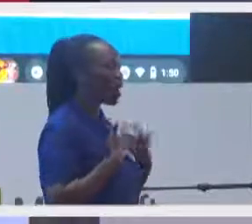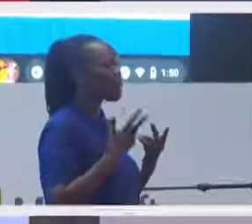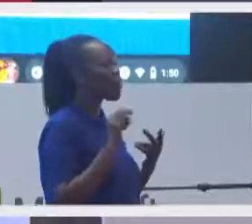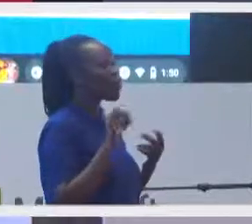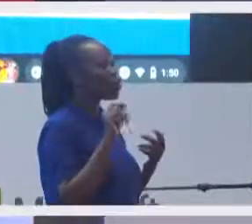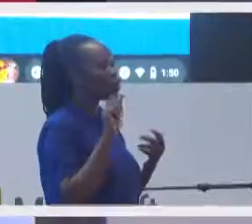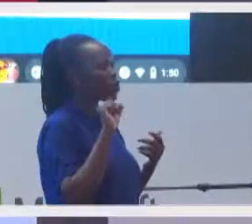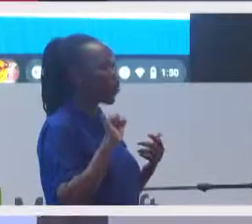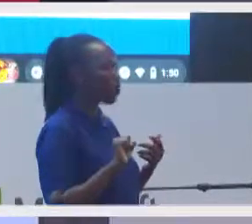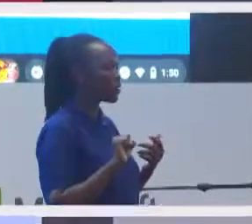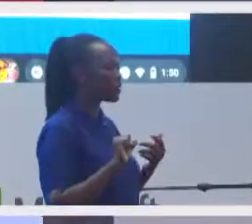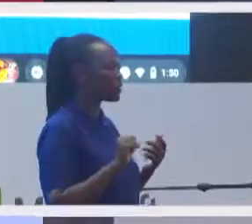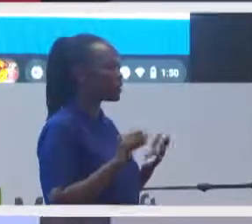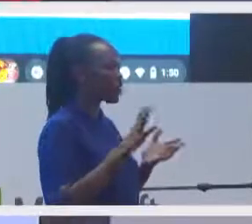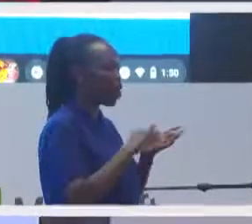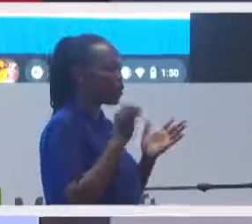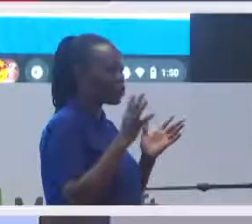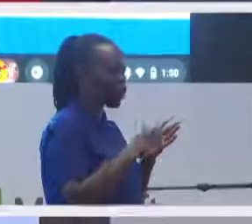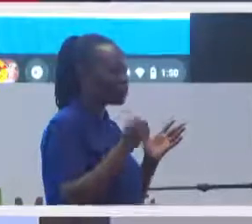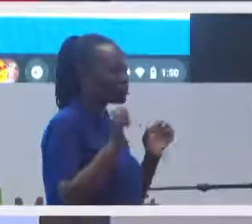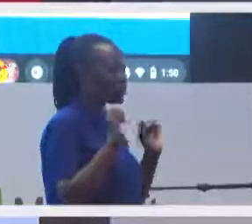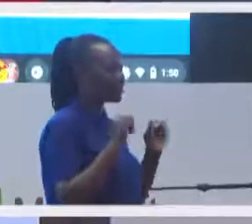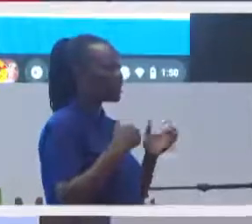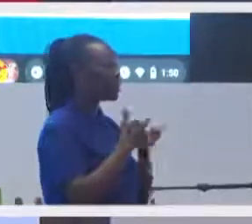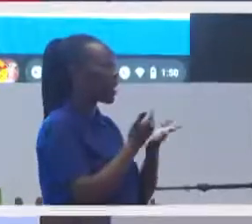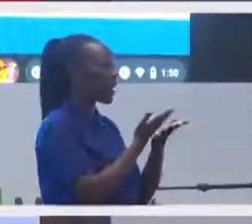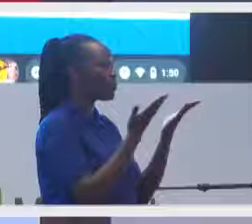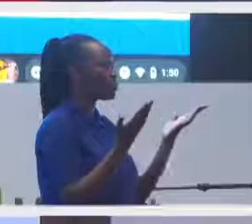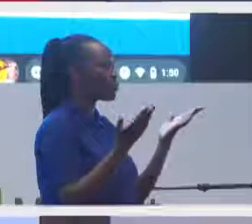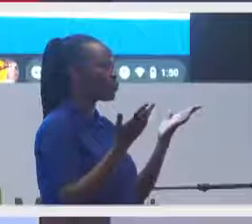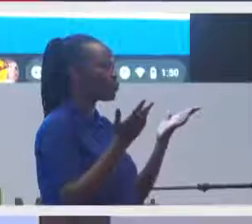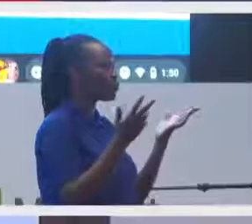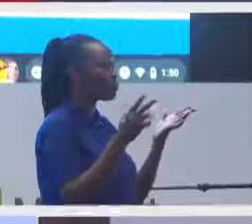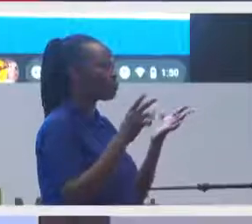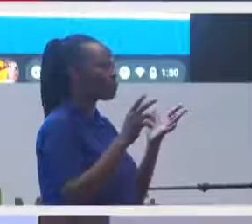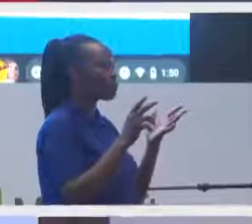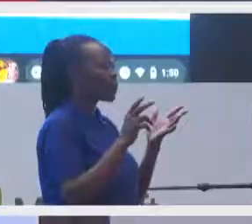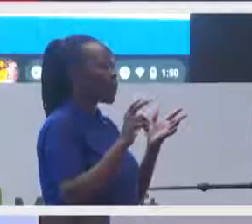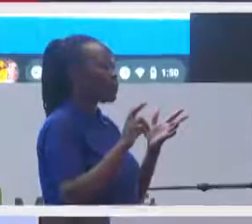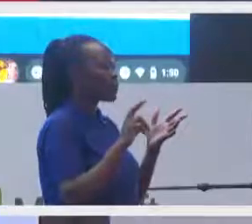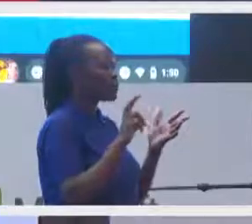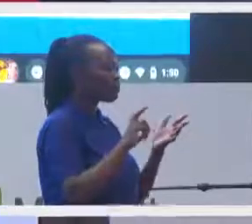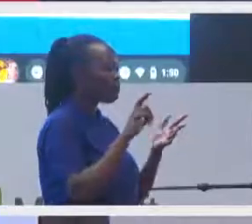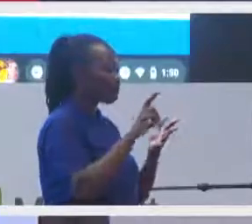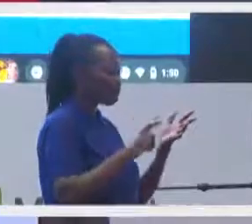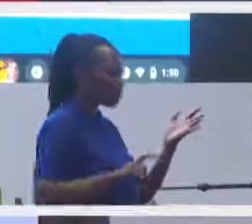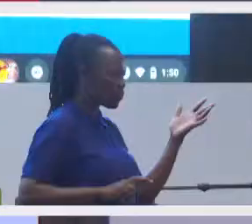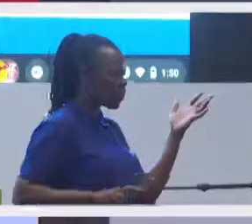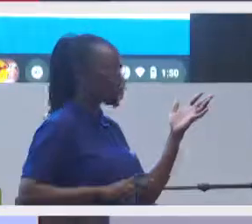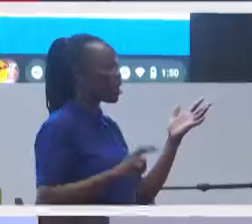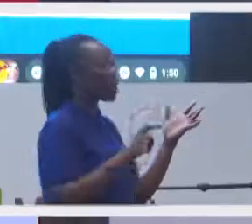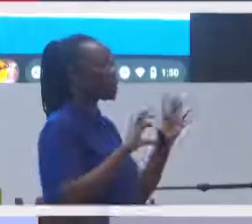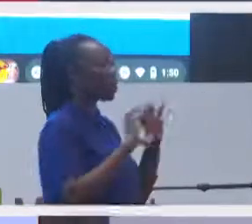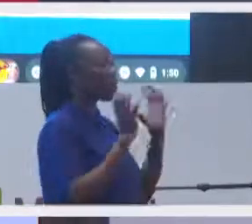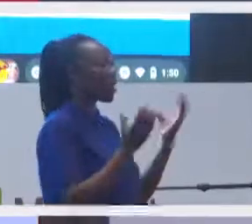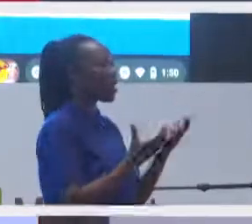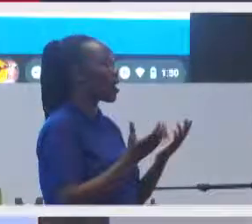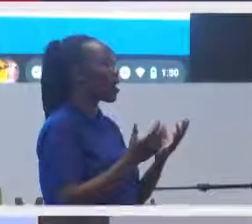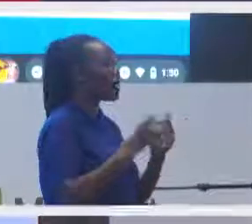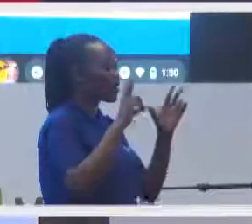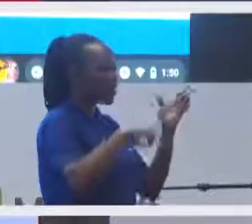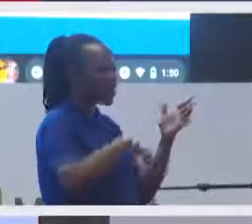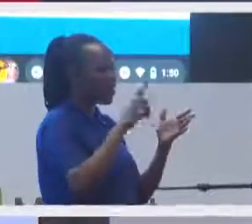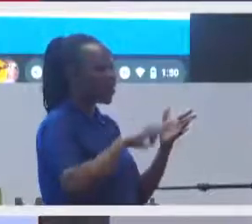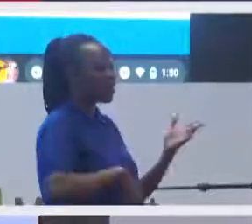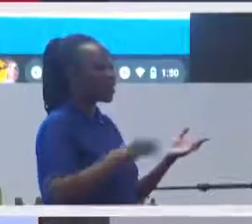the Google Lookout where it helps you to explore the world, read food labels, identify